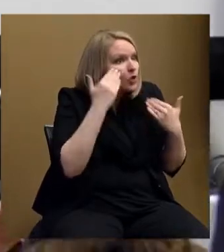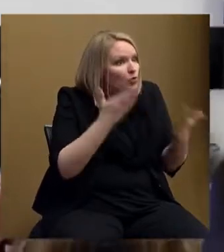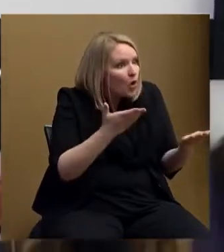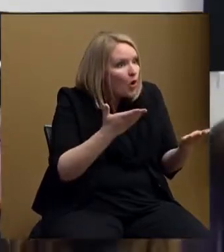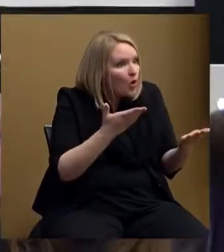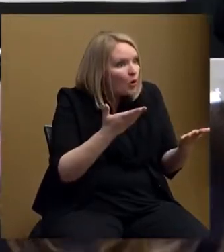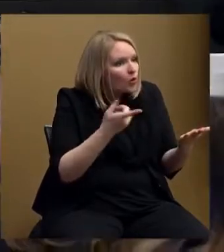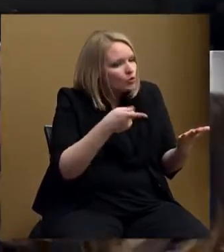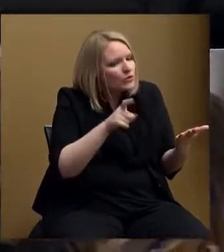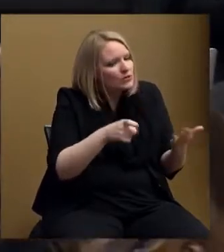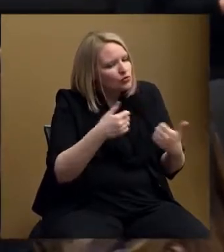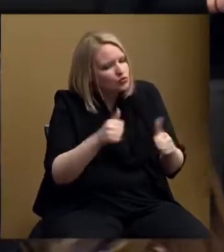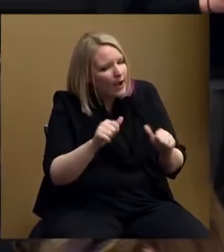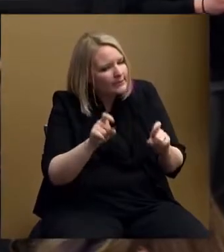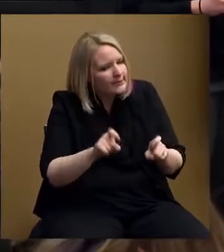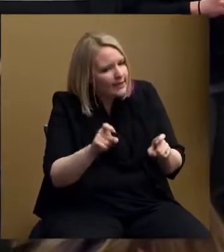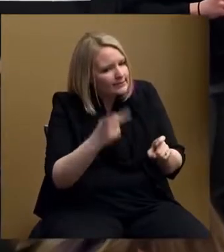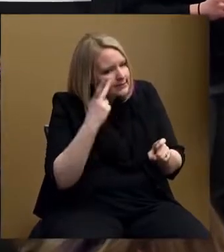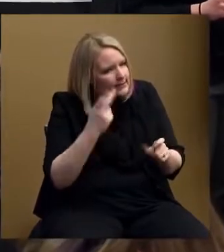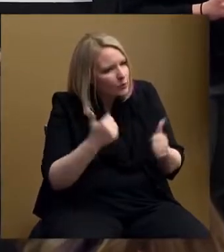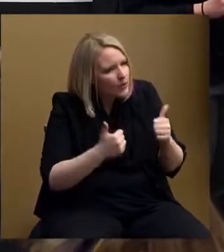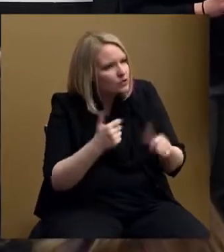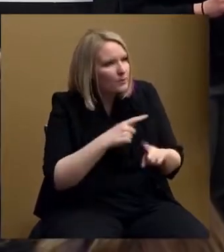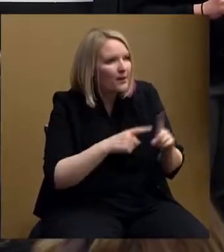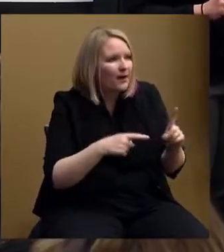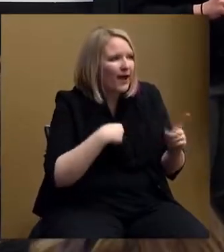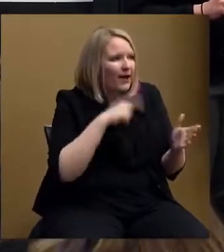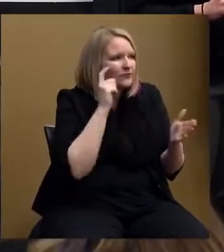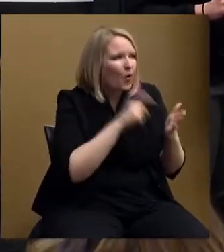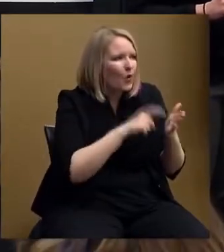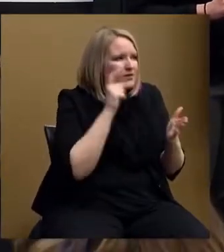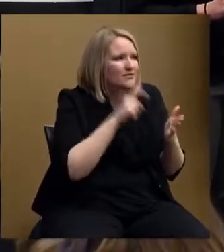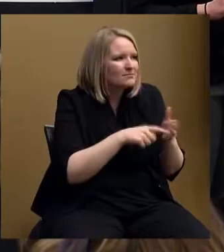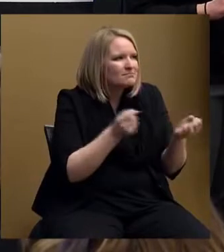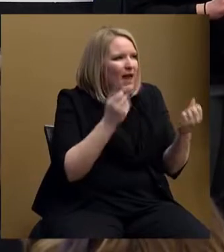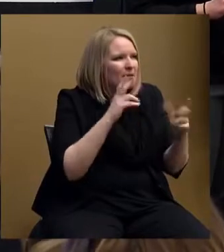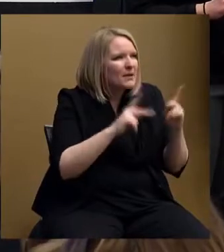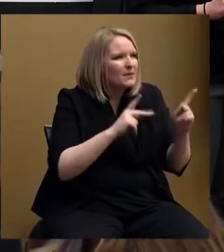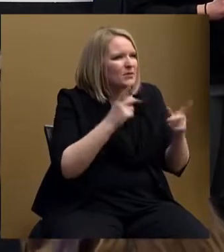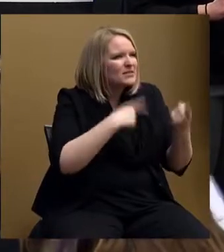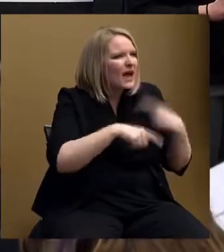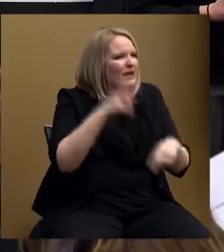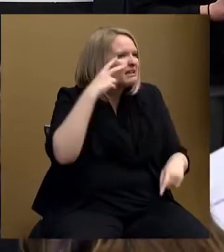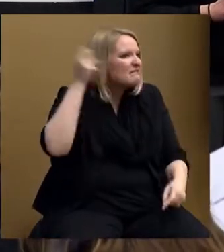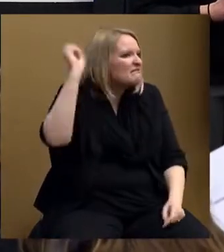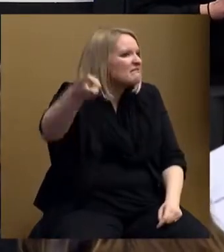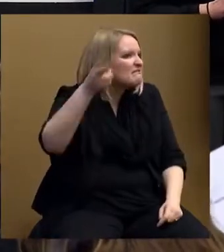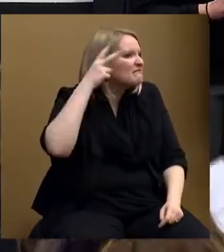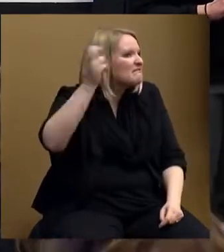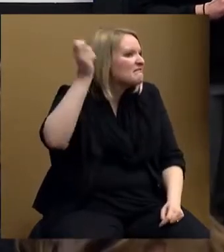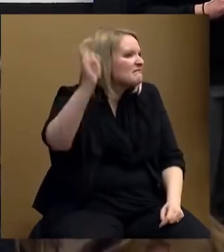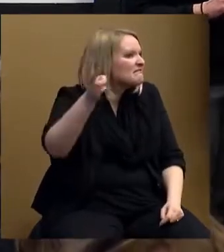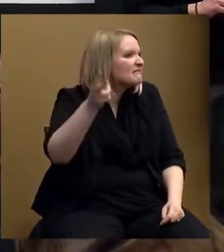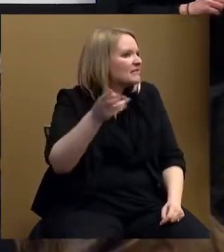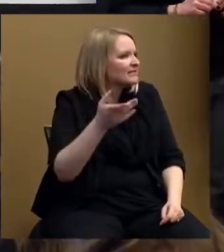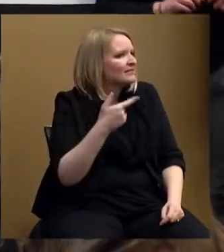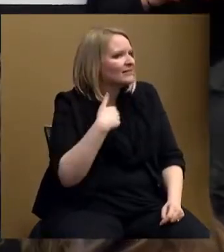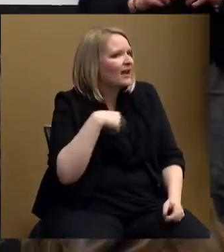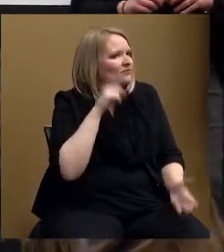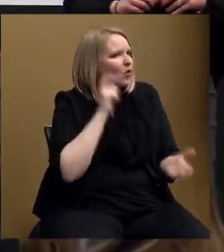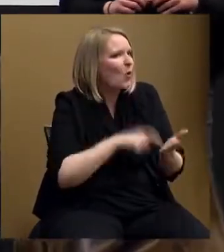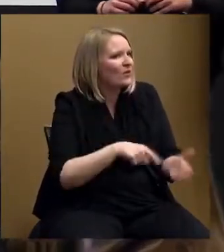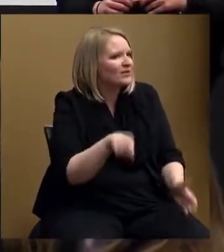that trial and error. So I can tell right now, I'm seeing a lot of people signing that at me. So go.